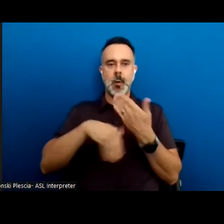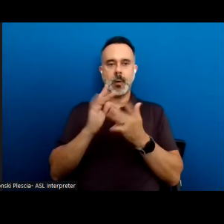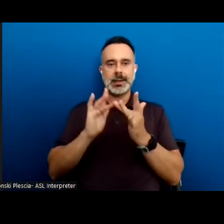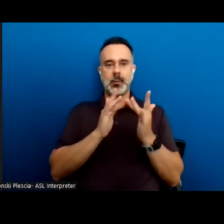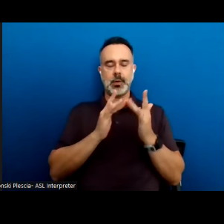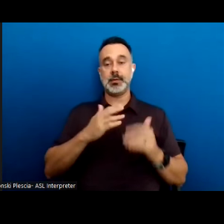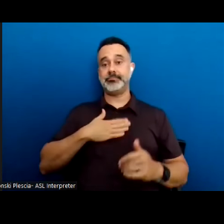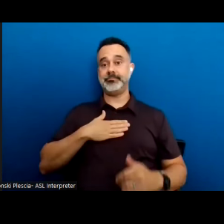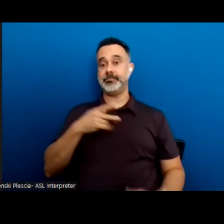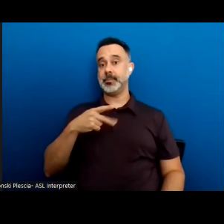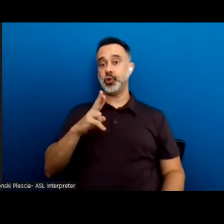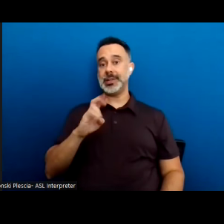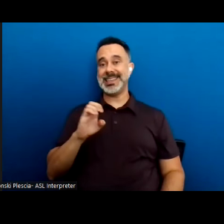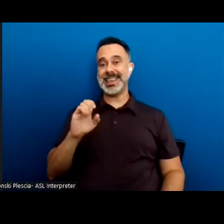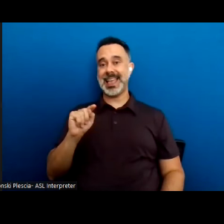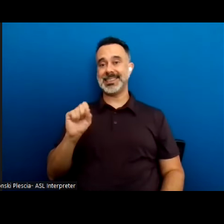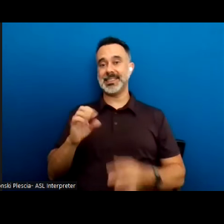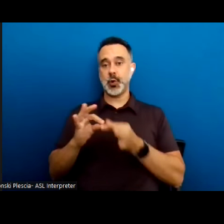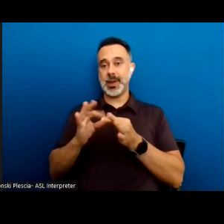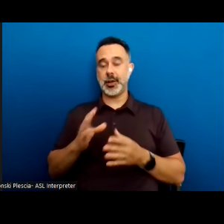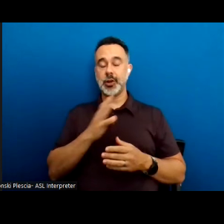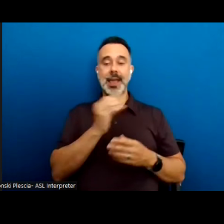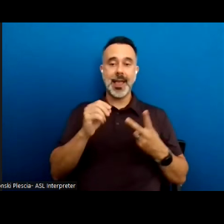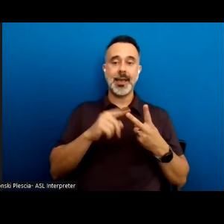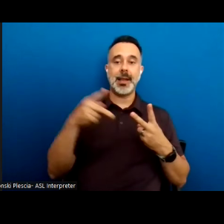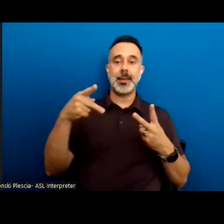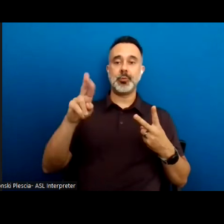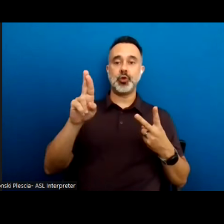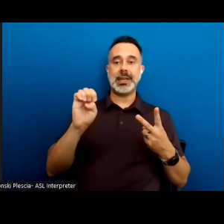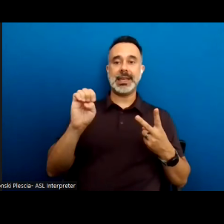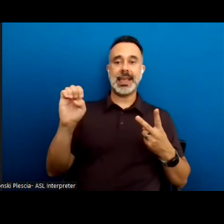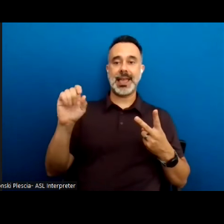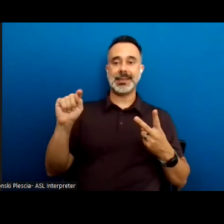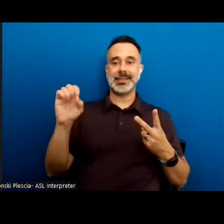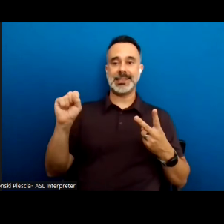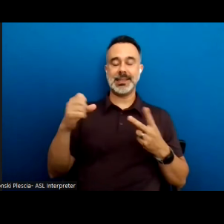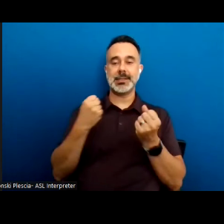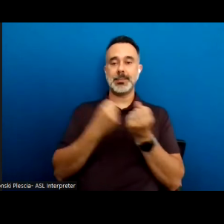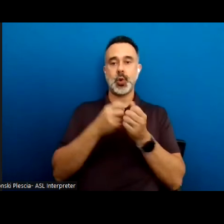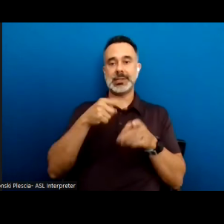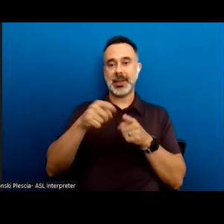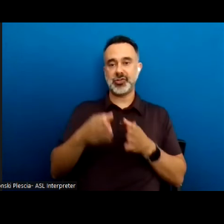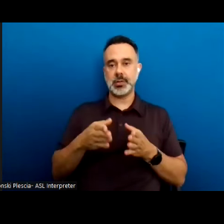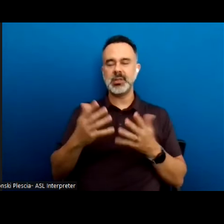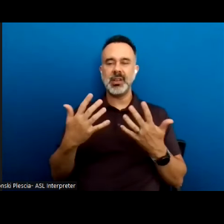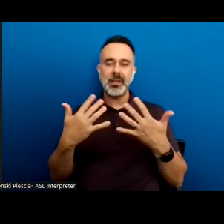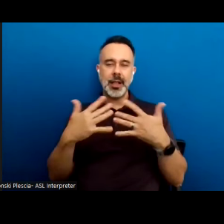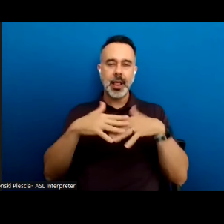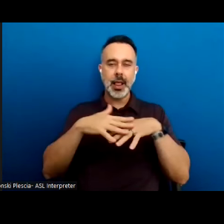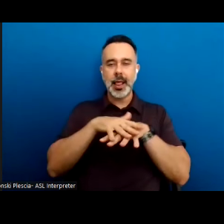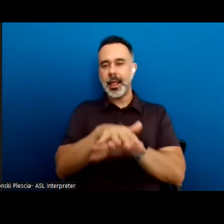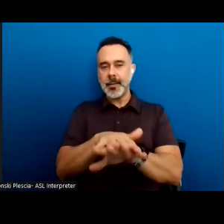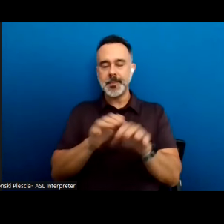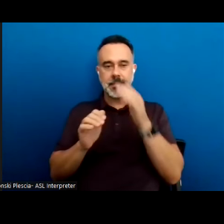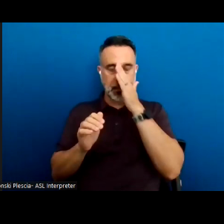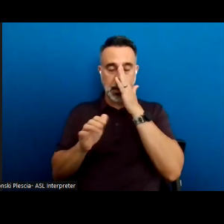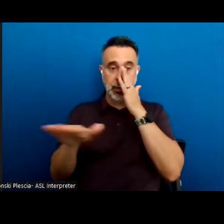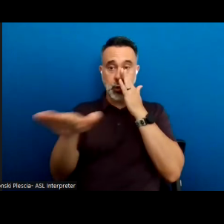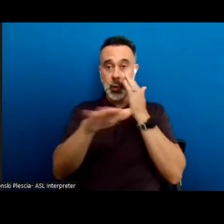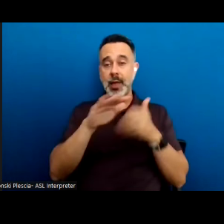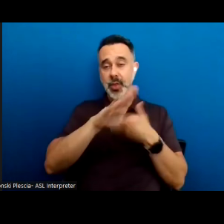pre-ETS coordinator, along with pre-ETS support specialists. So we have like this inner working network throughout the whole